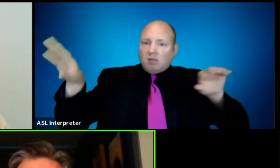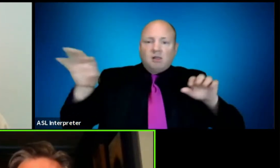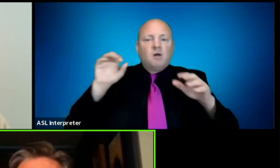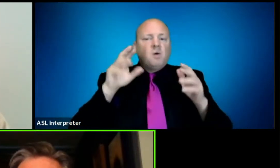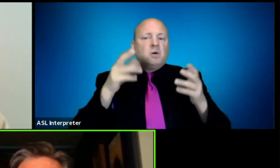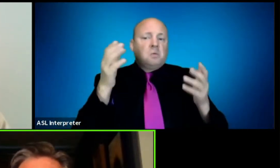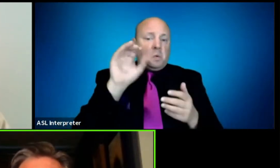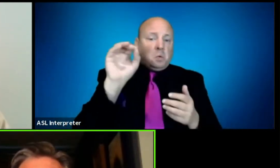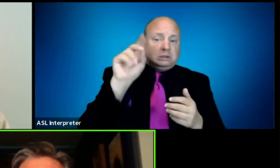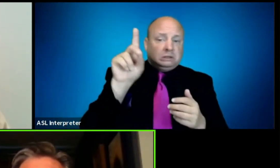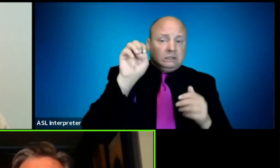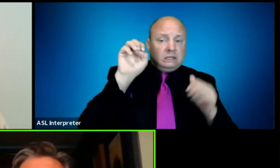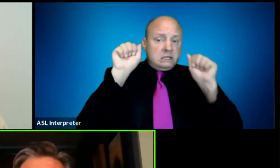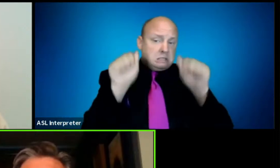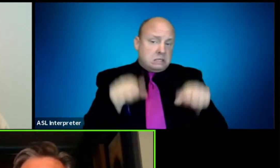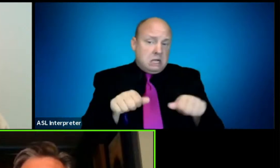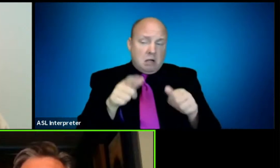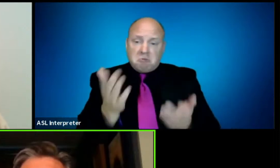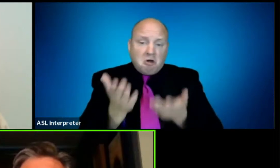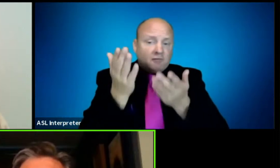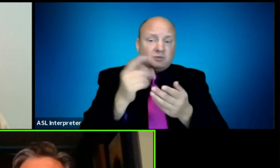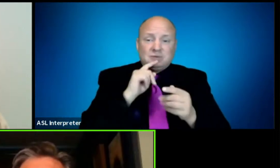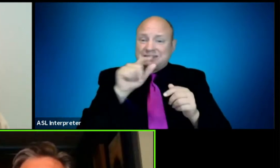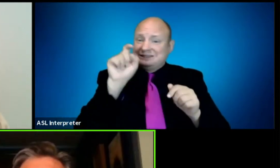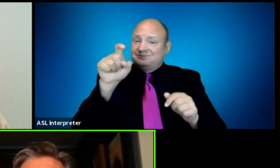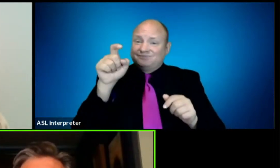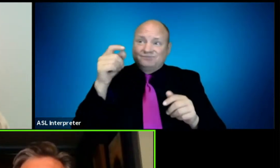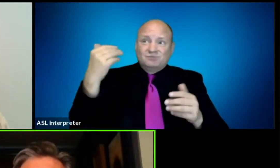education for those impacted by COVID.